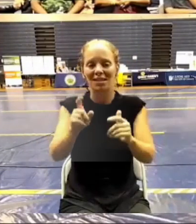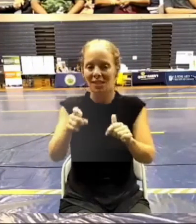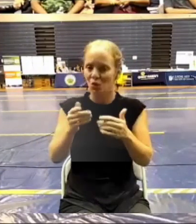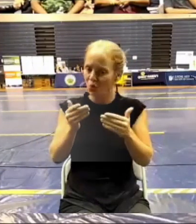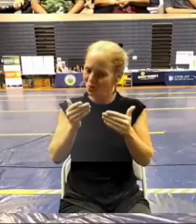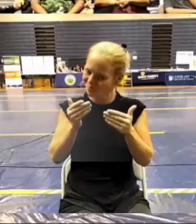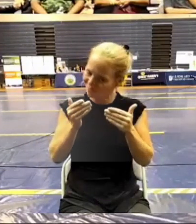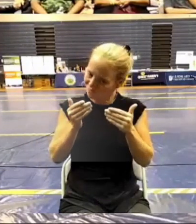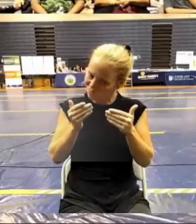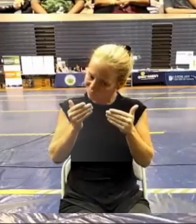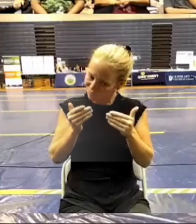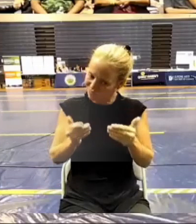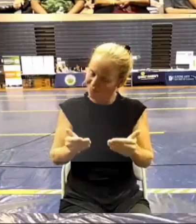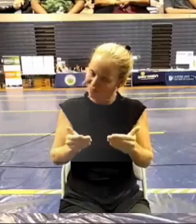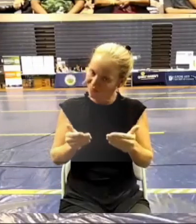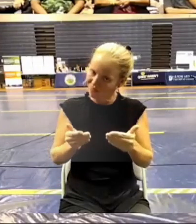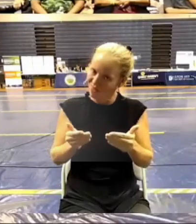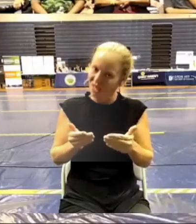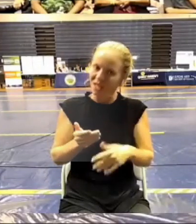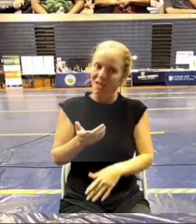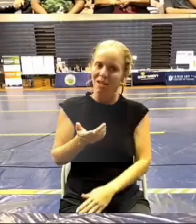to move on. So